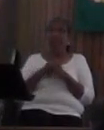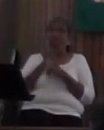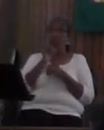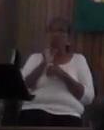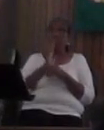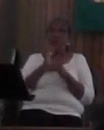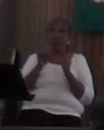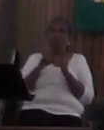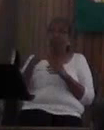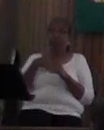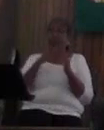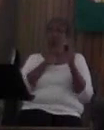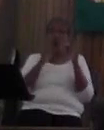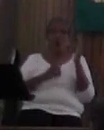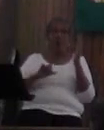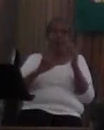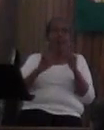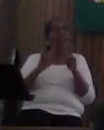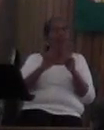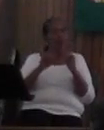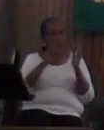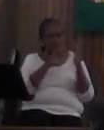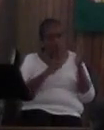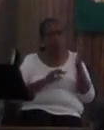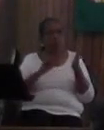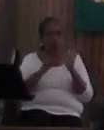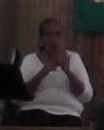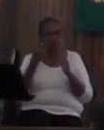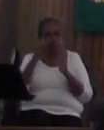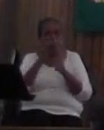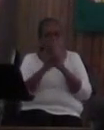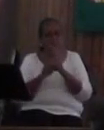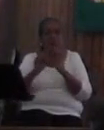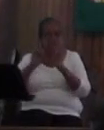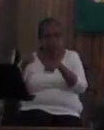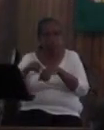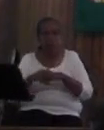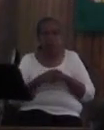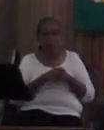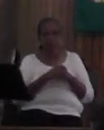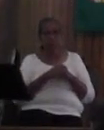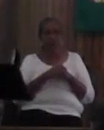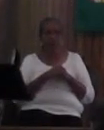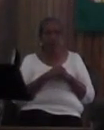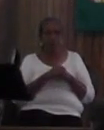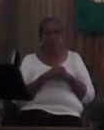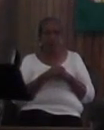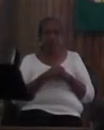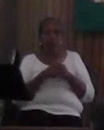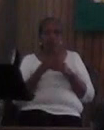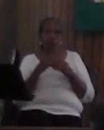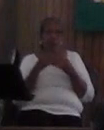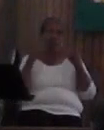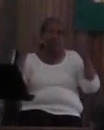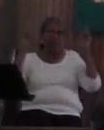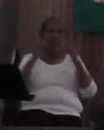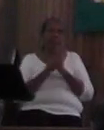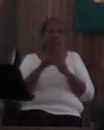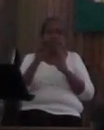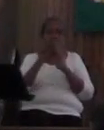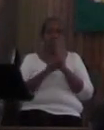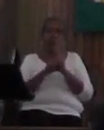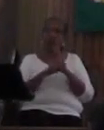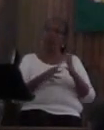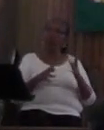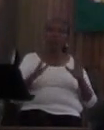You can't mean me, Lord. But the Lord did mean Moses. And so, finally, Moses